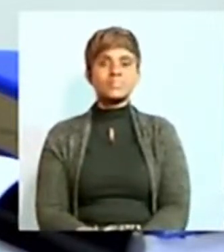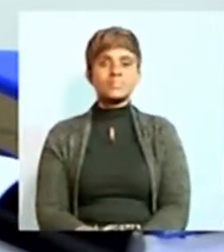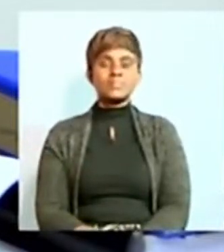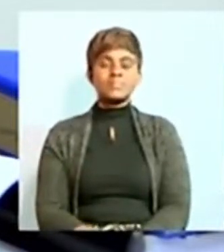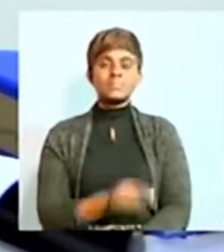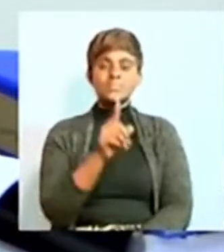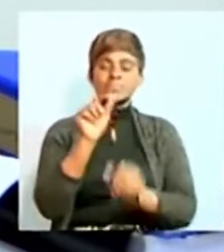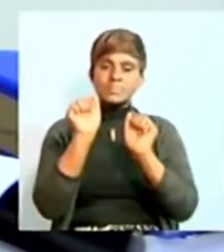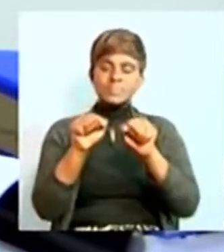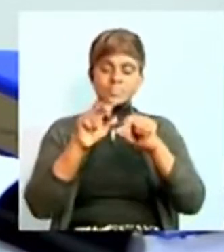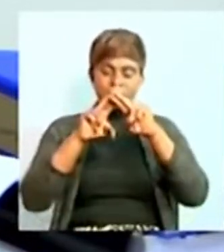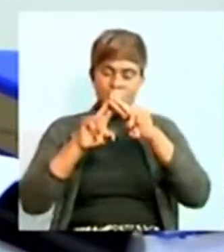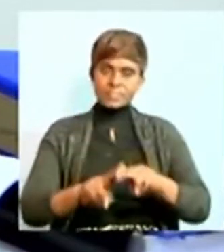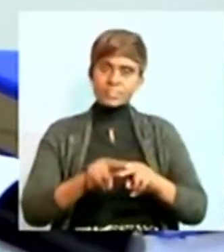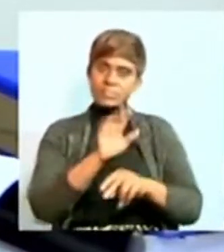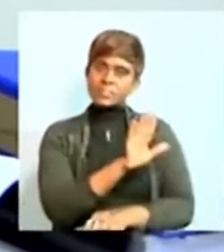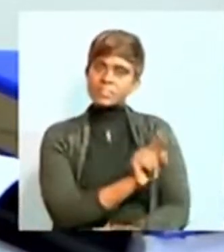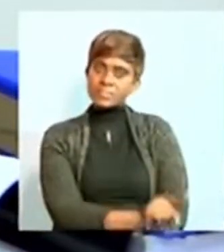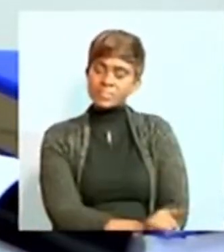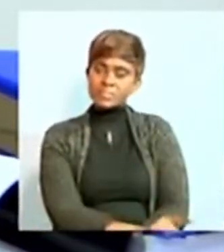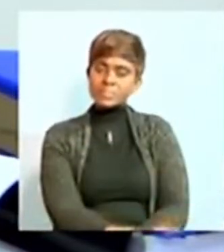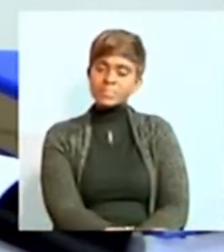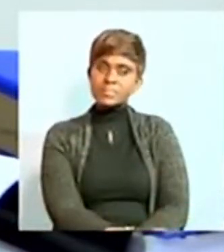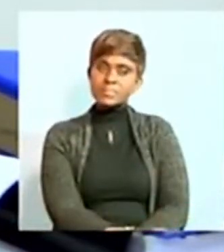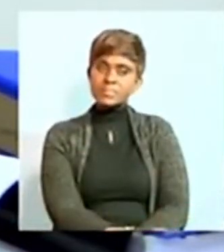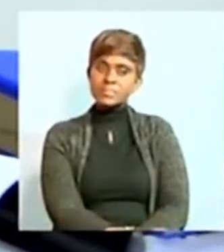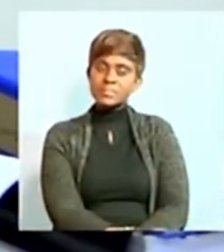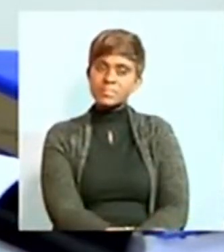Are you able to see down there?